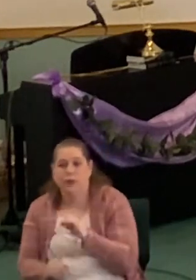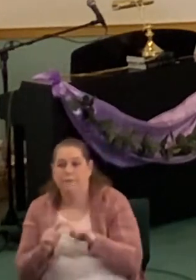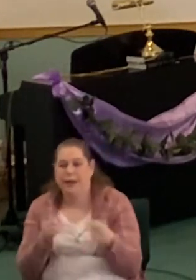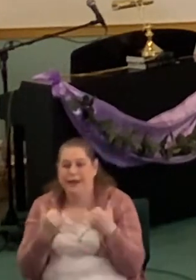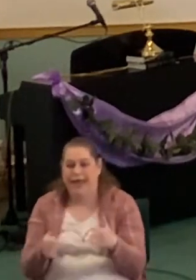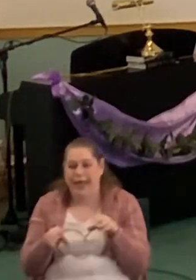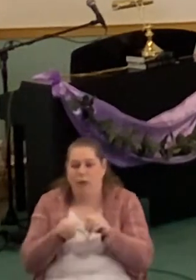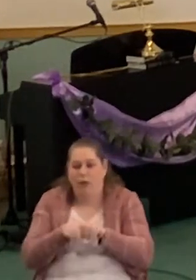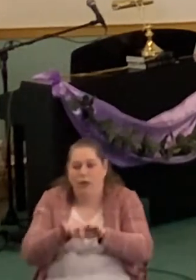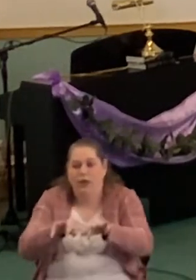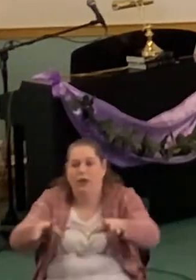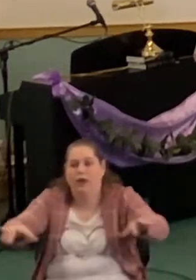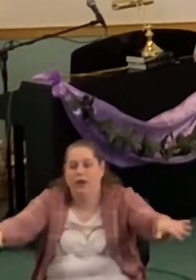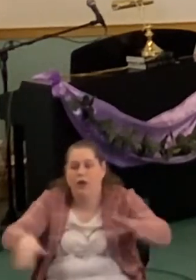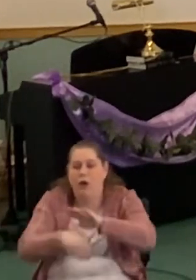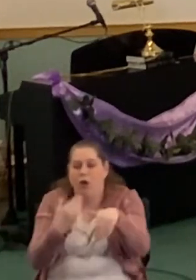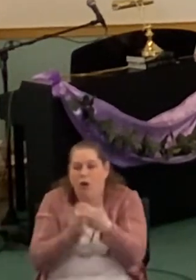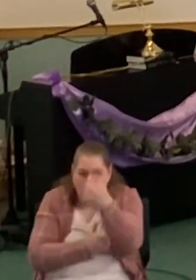of mankind.